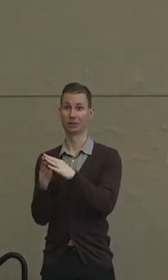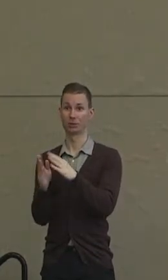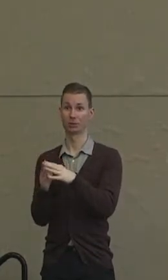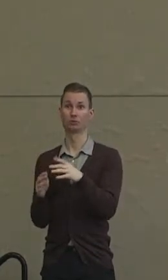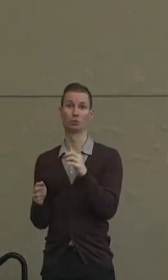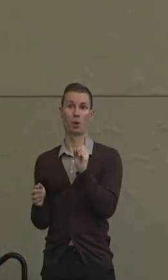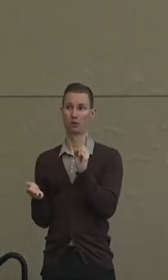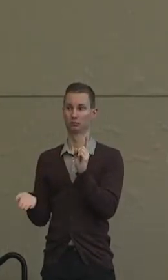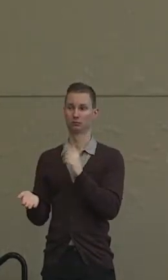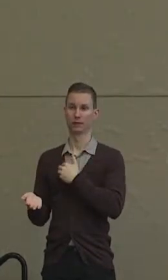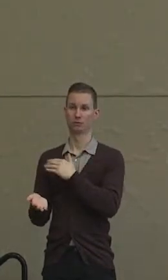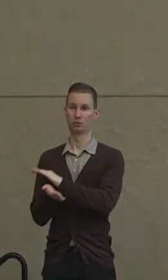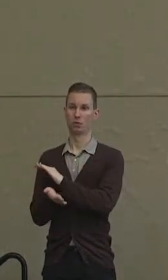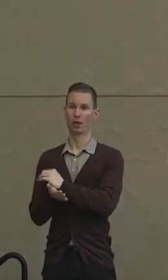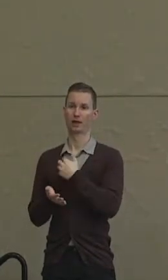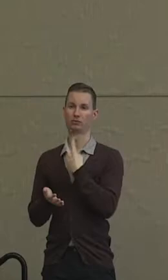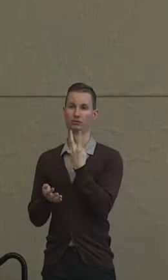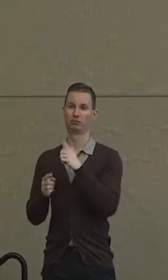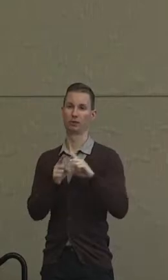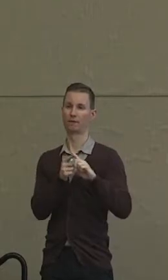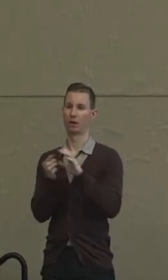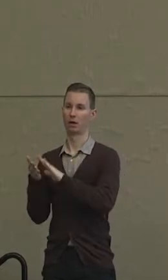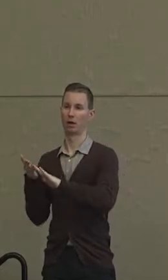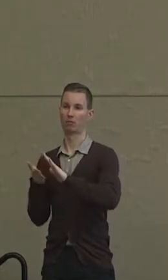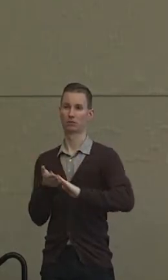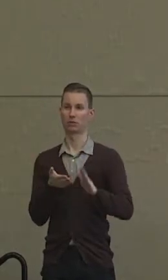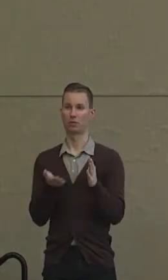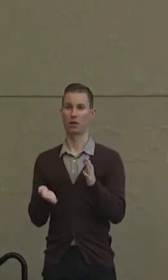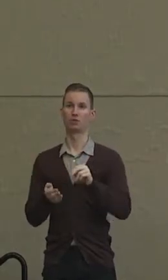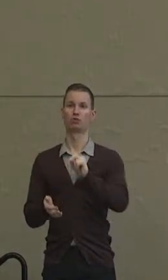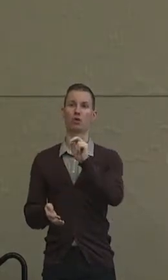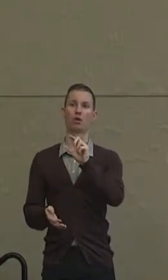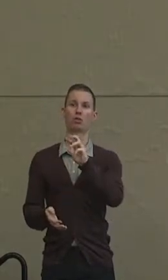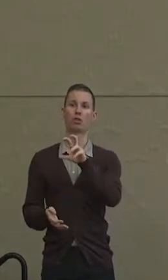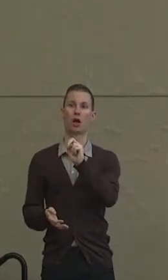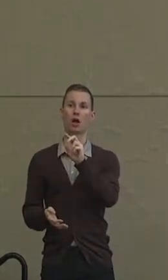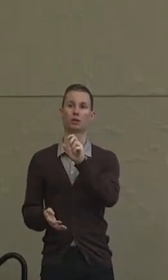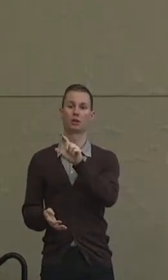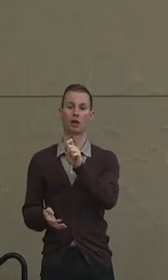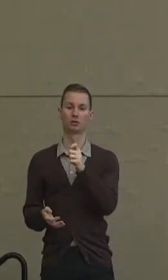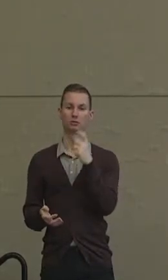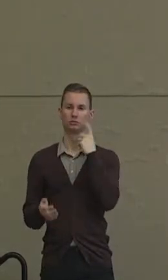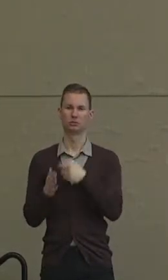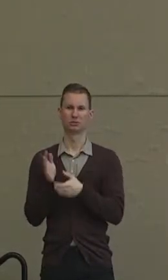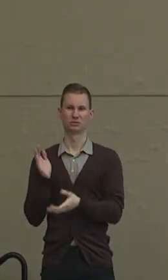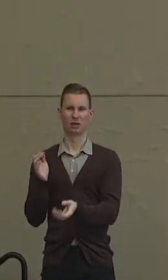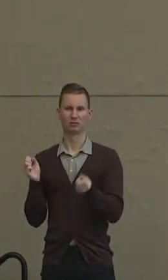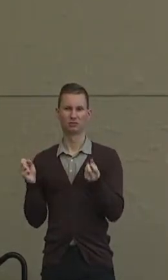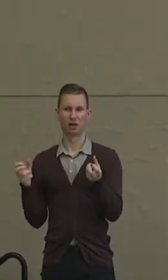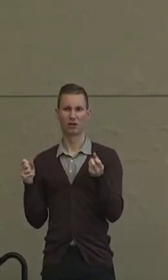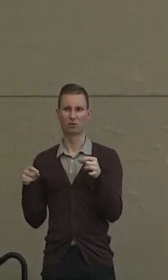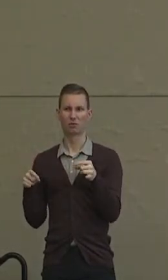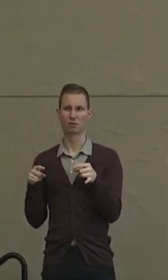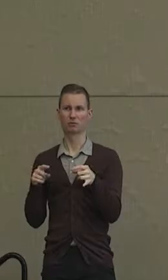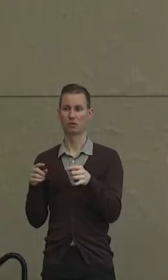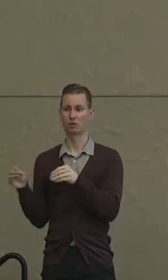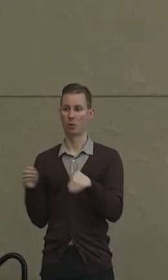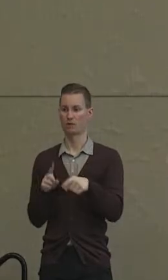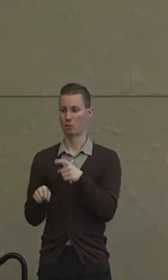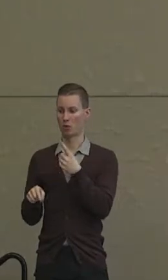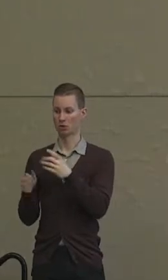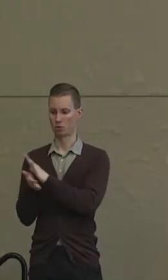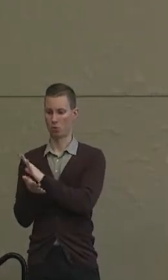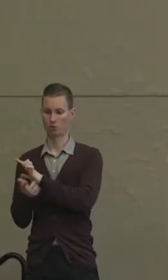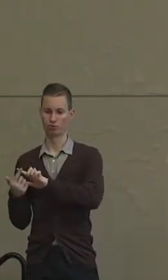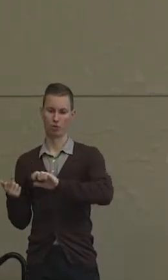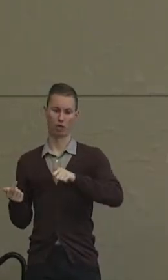to school. They have two different campuses in North Lawndale, and they're experiencing a lot of street harassment from one campus to another campus. And so